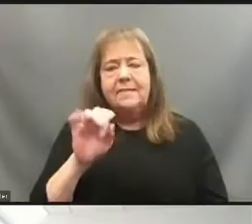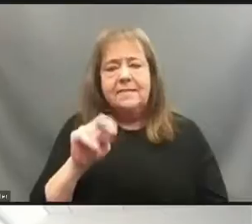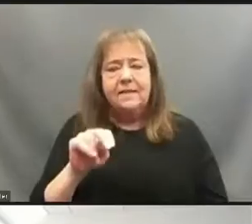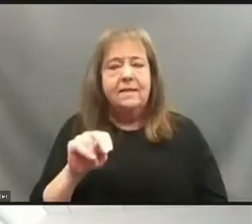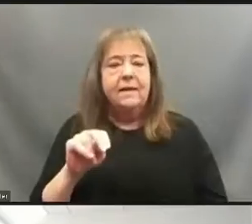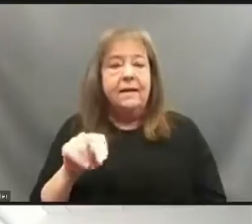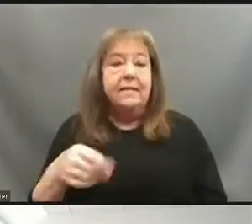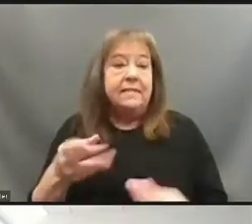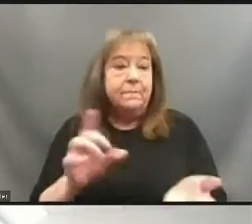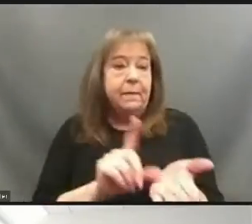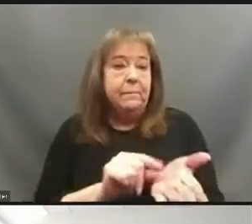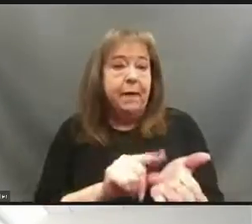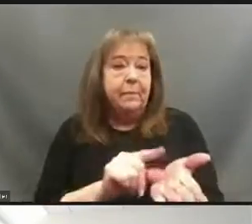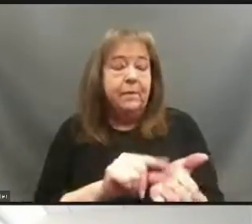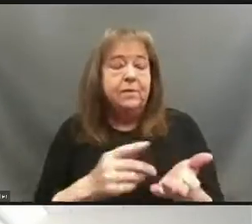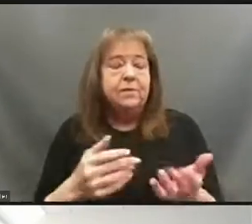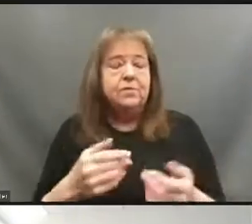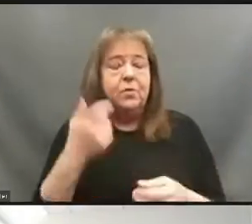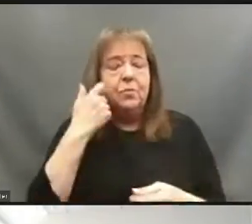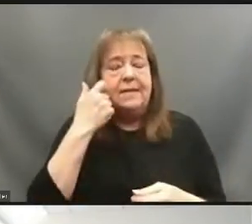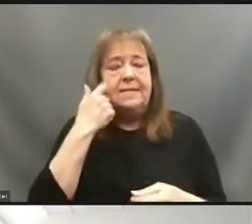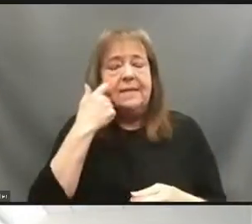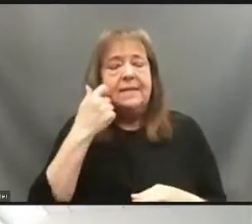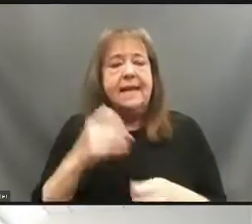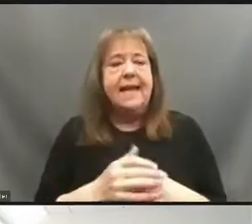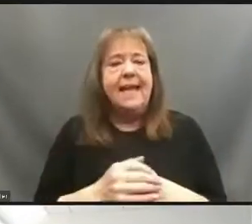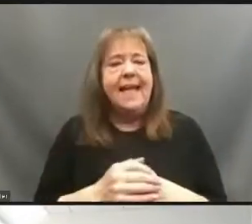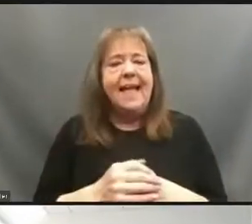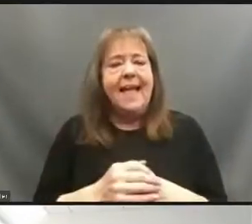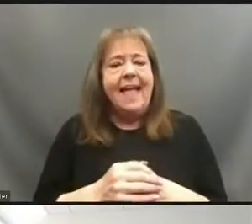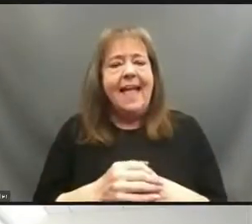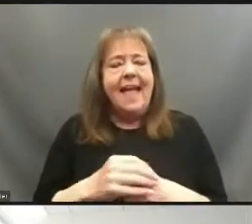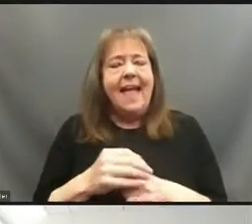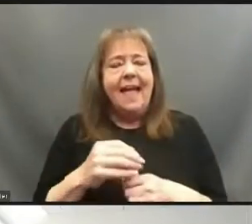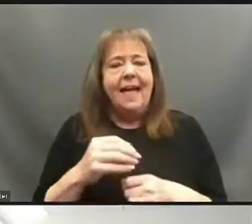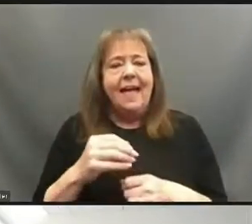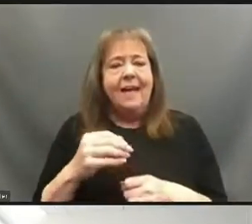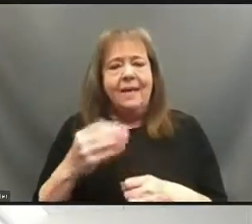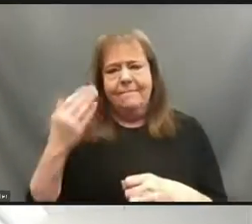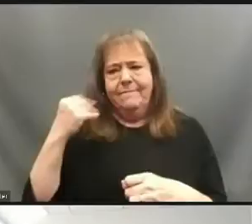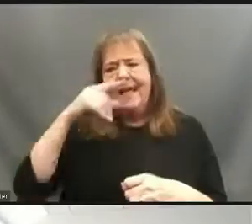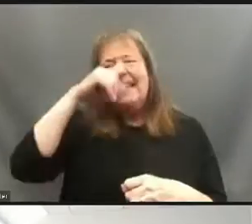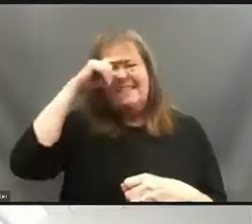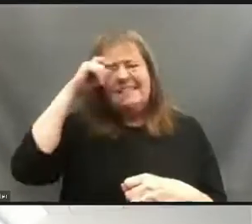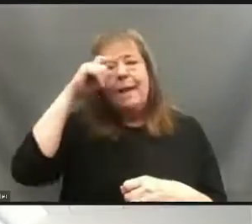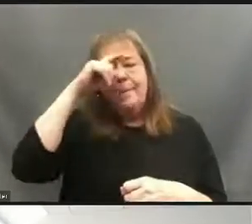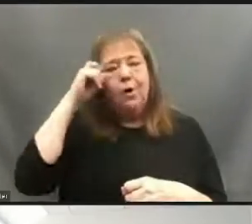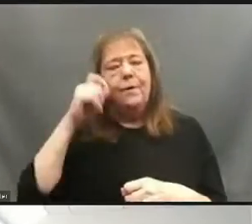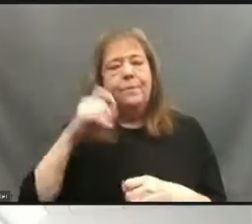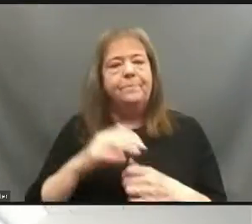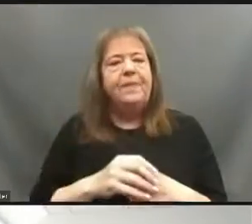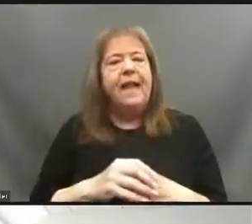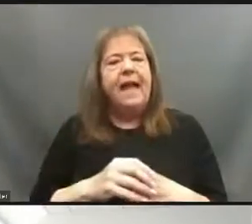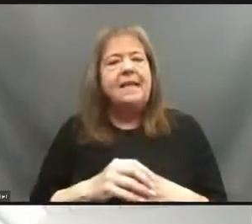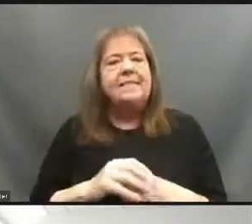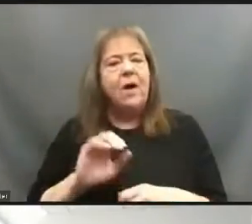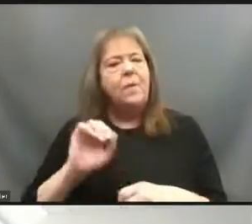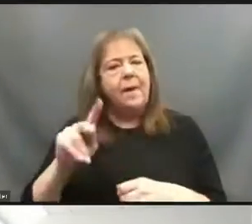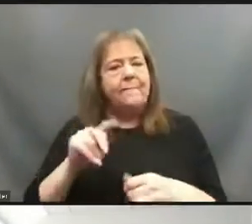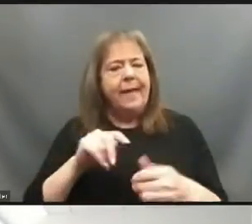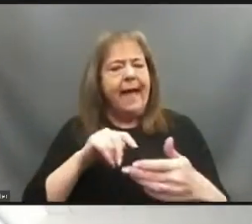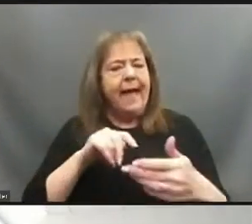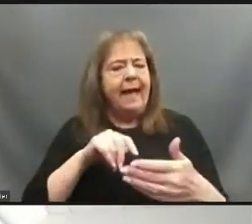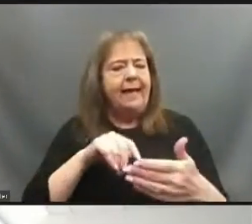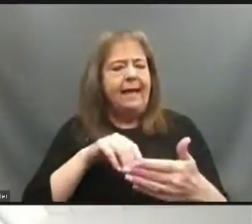published and recently submitted this past summer. And when I went back and looked at that